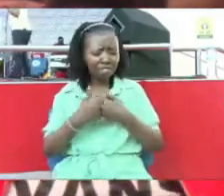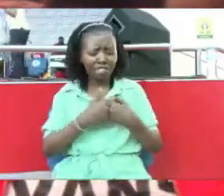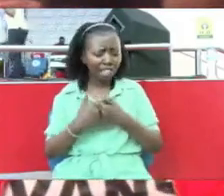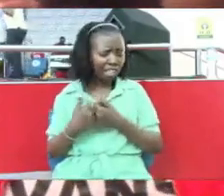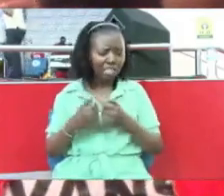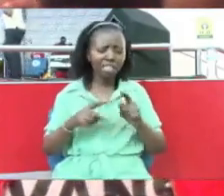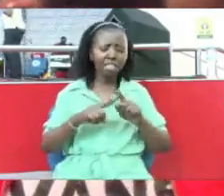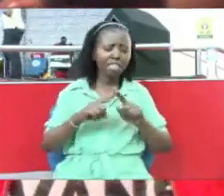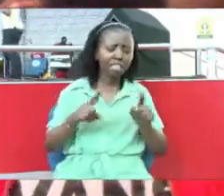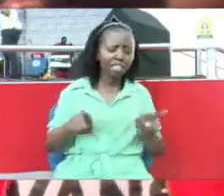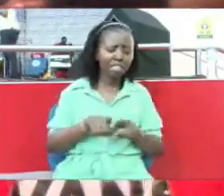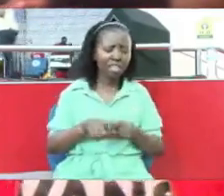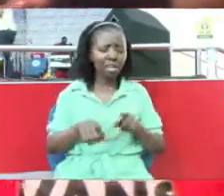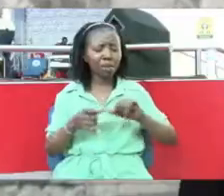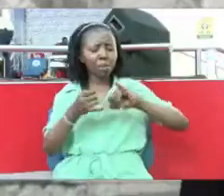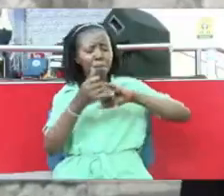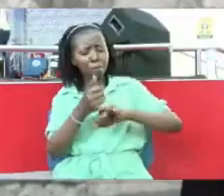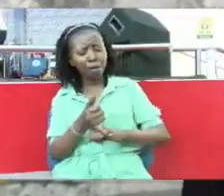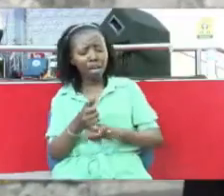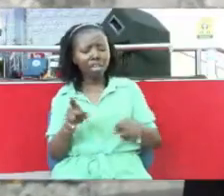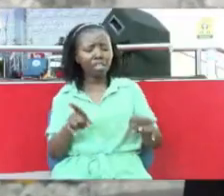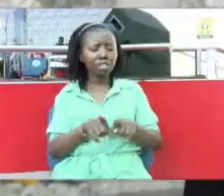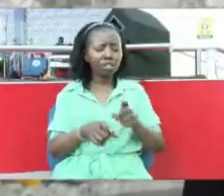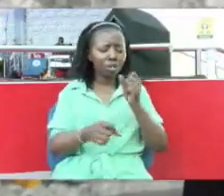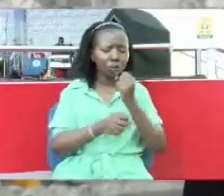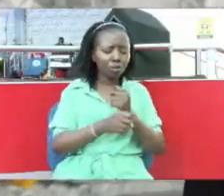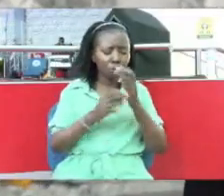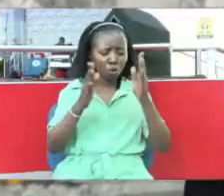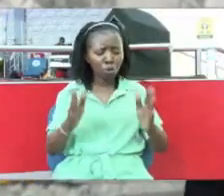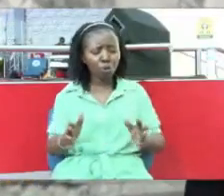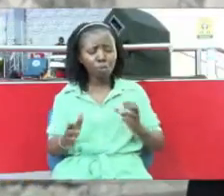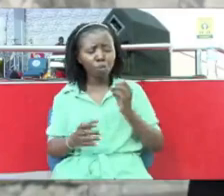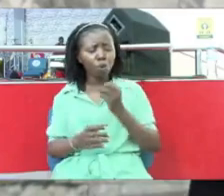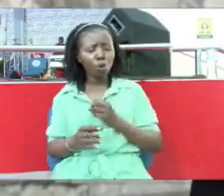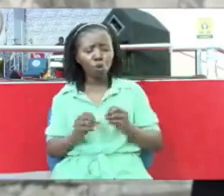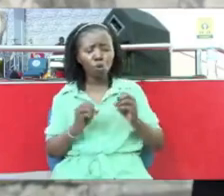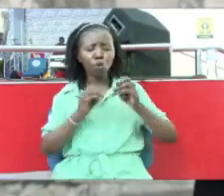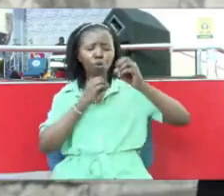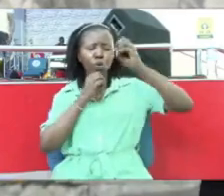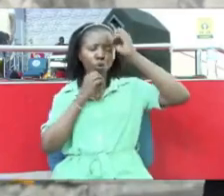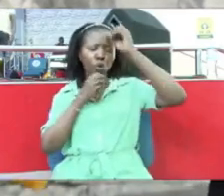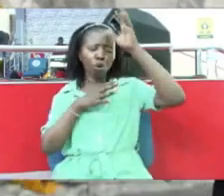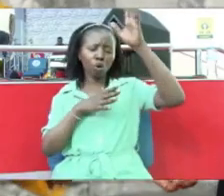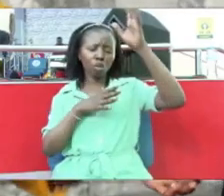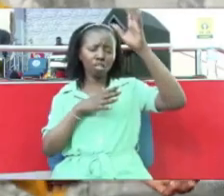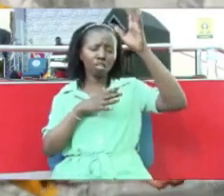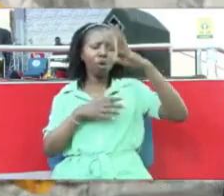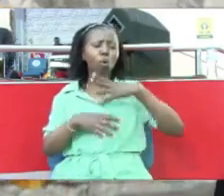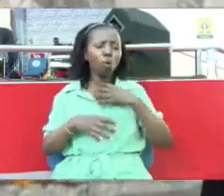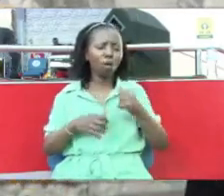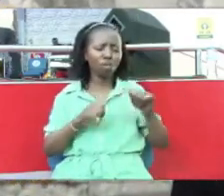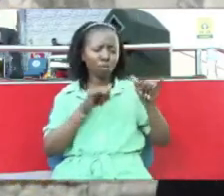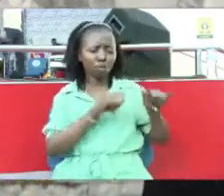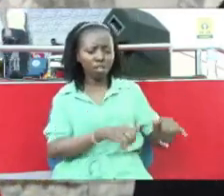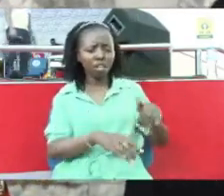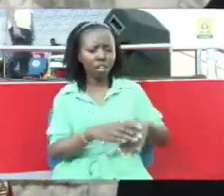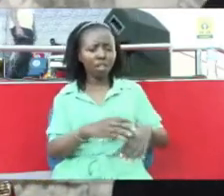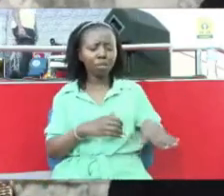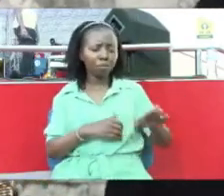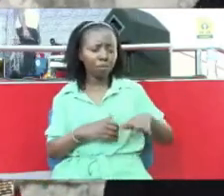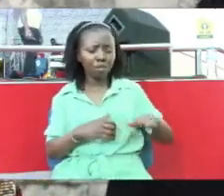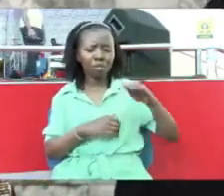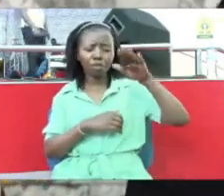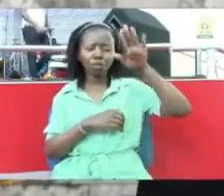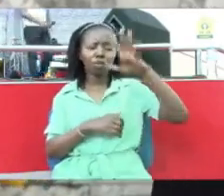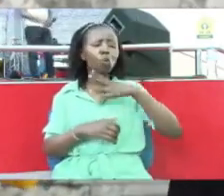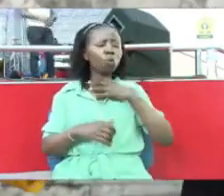married people, Lord, as workers, my Father. Oh God, as your children, we want to tarry in your presence. We want to